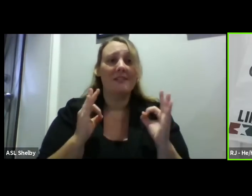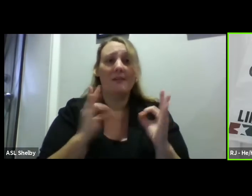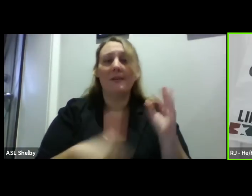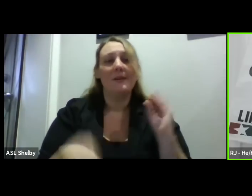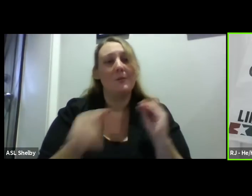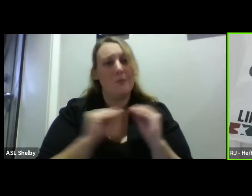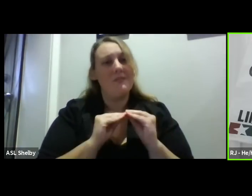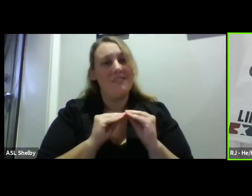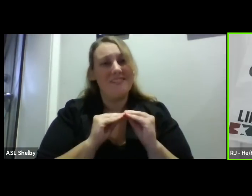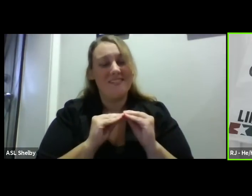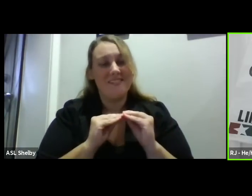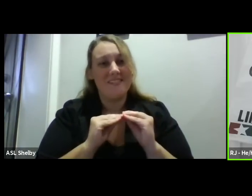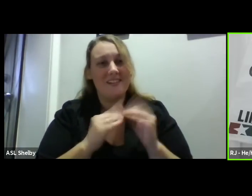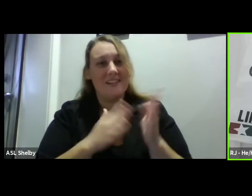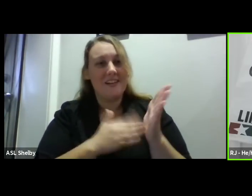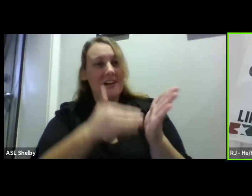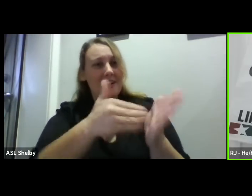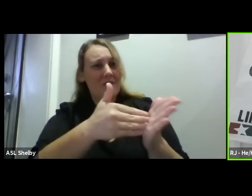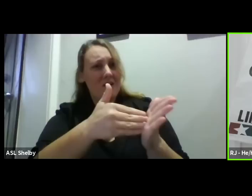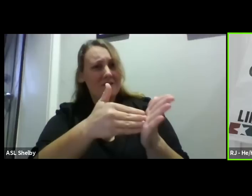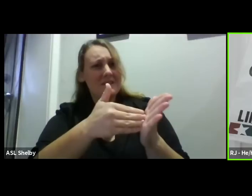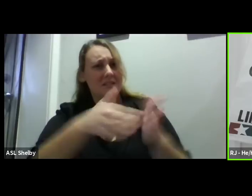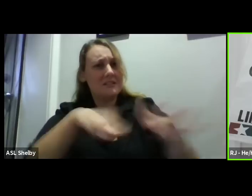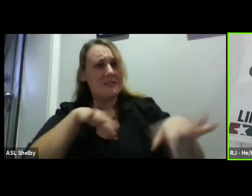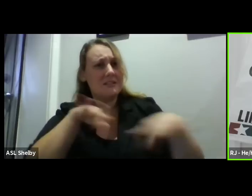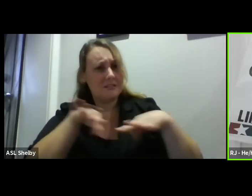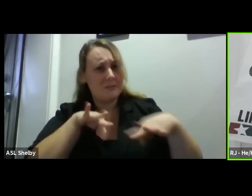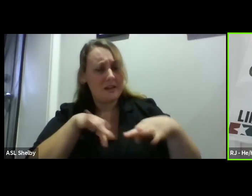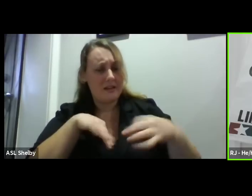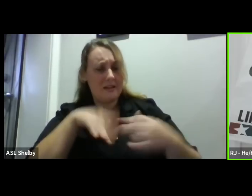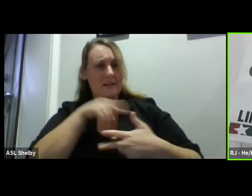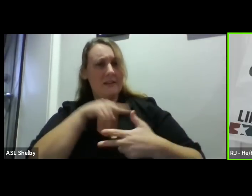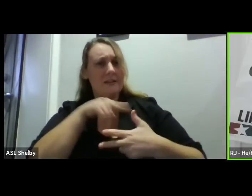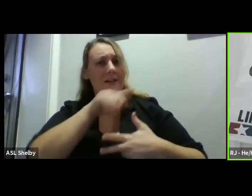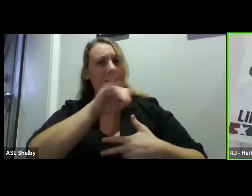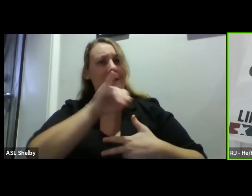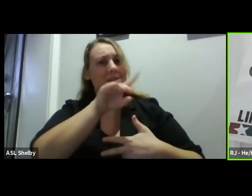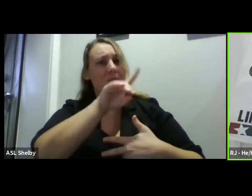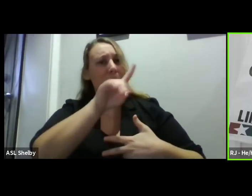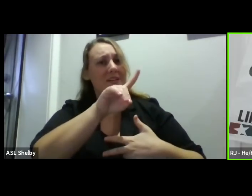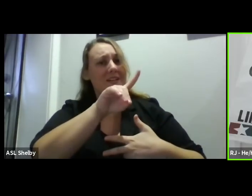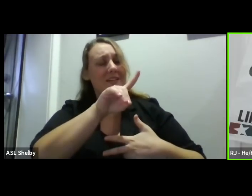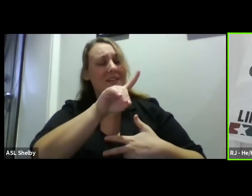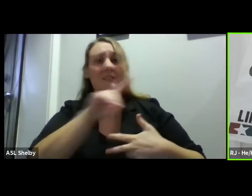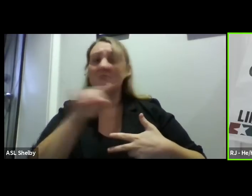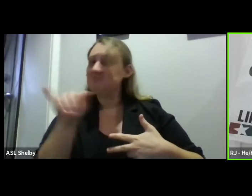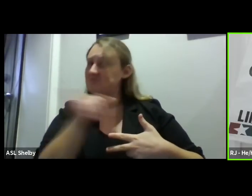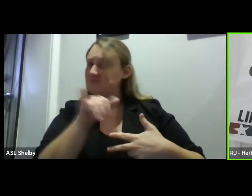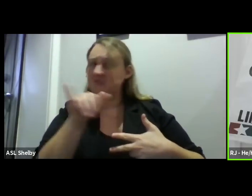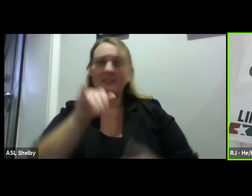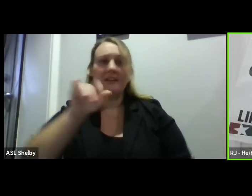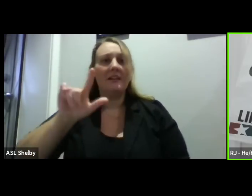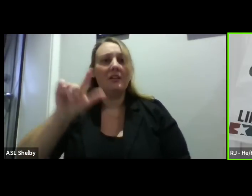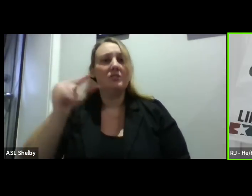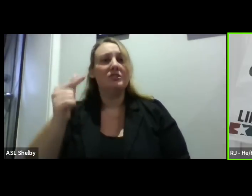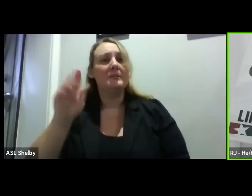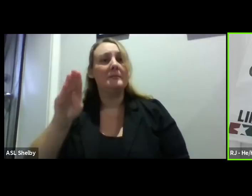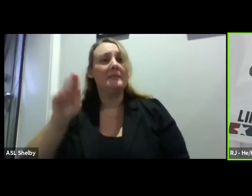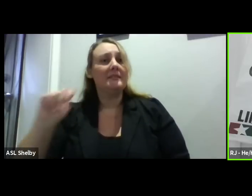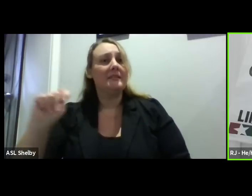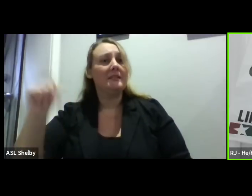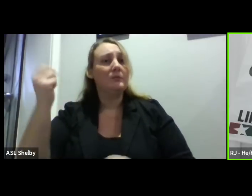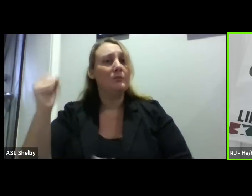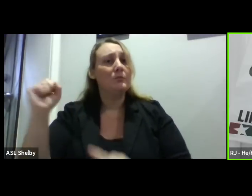I've often said that this movement, much like the LGBT movement, has become desexualized over the years because